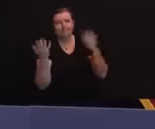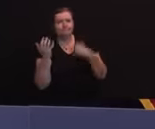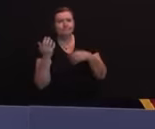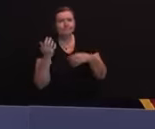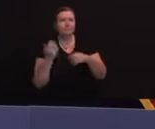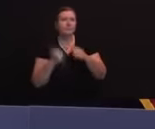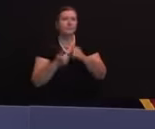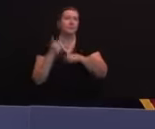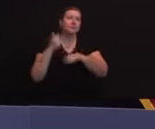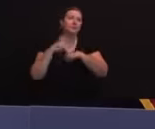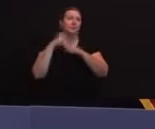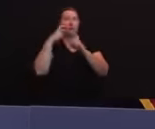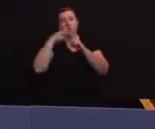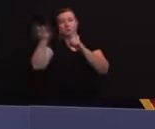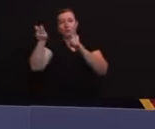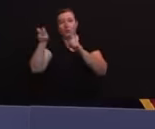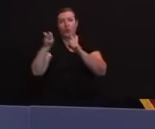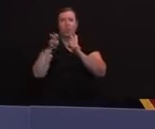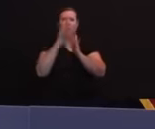is about 4 hours.